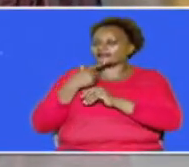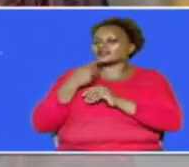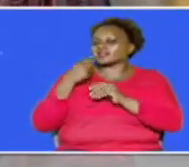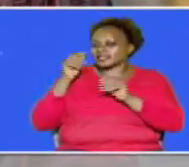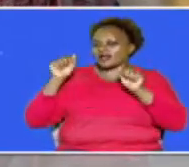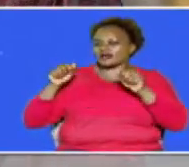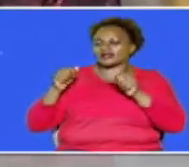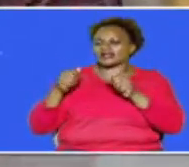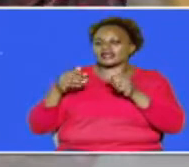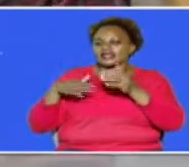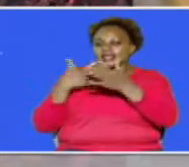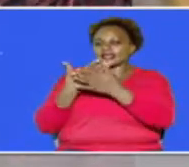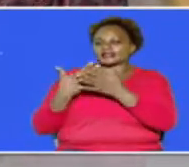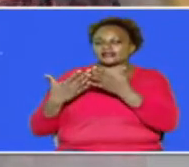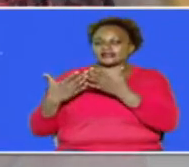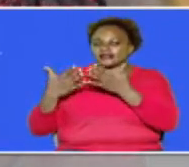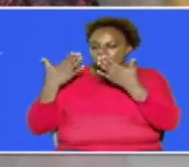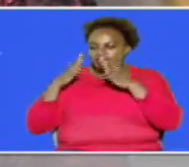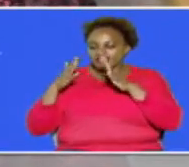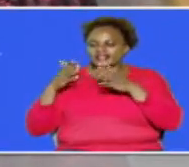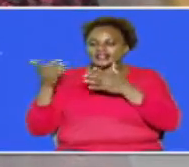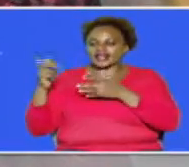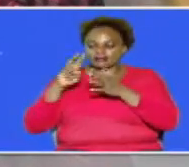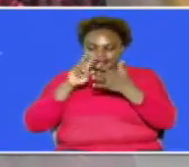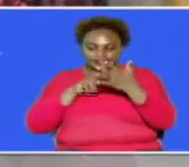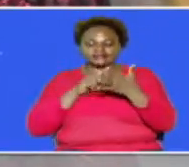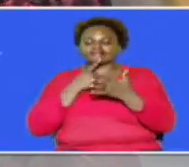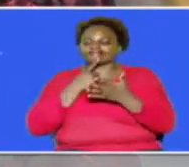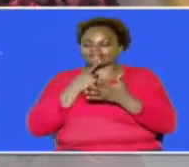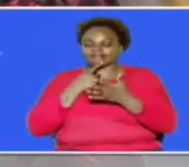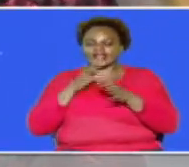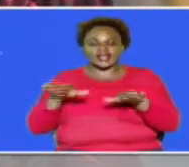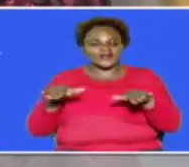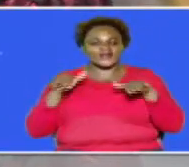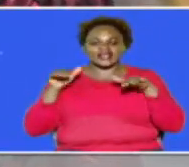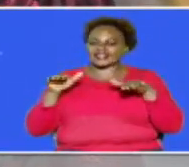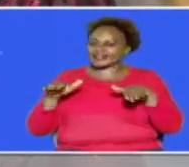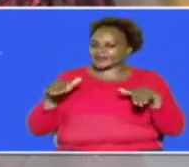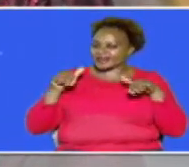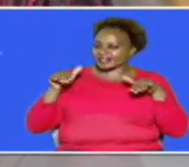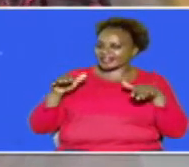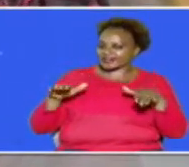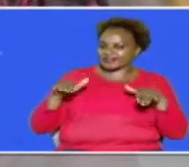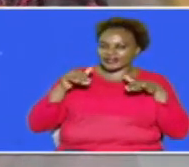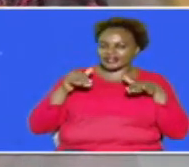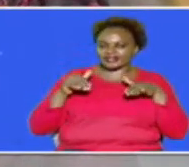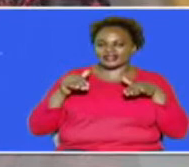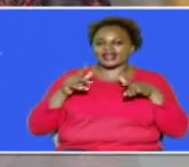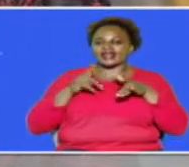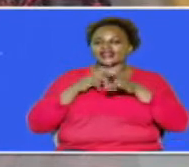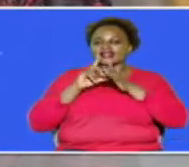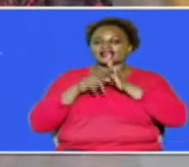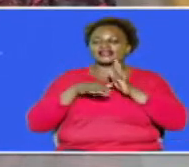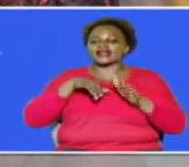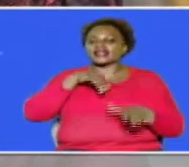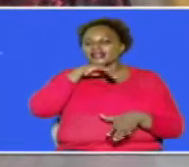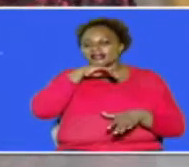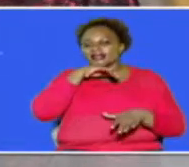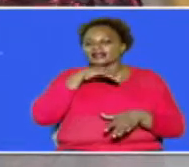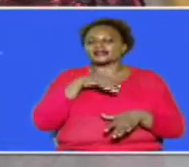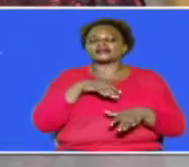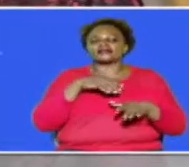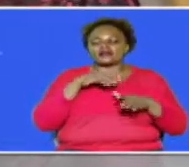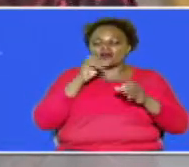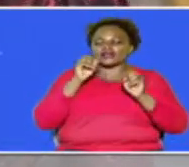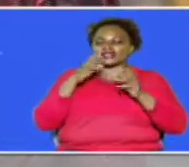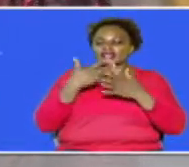said, oh, the document is there, just polishing, it's coming, we look at it. Mm-hmm. And we waited and waited and waited. Eventually, Raila came and he started telling